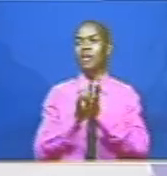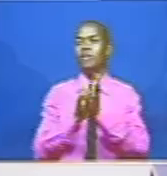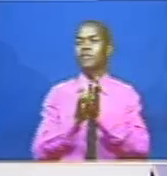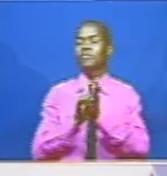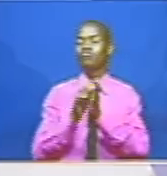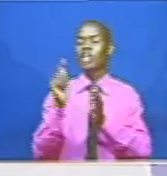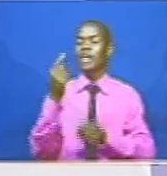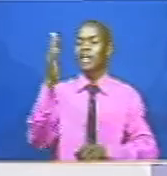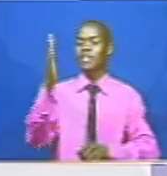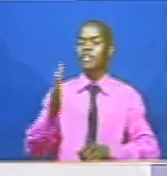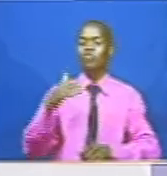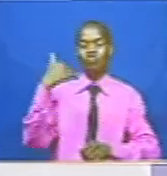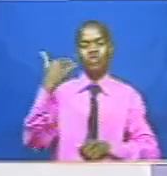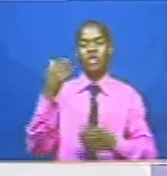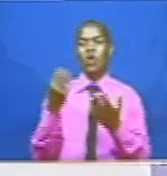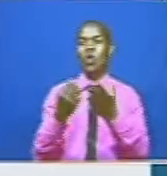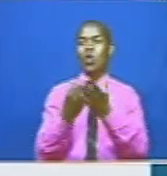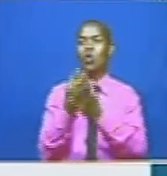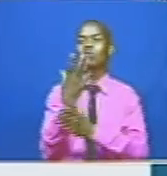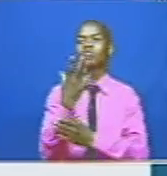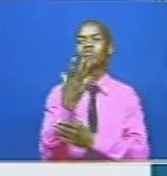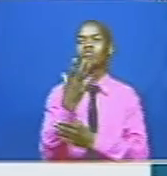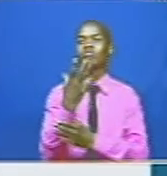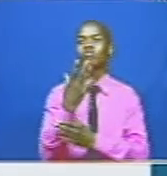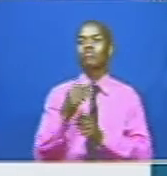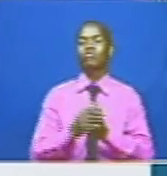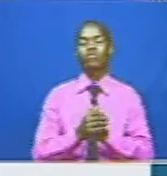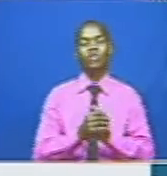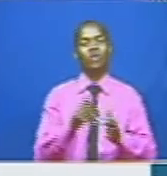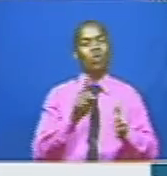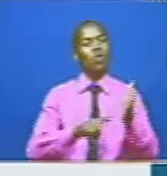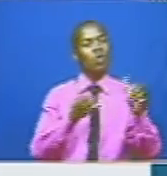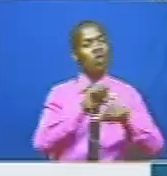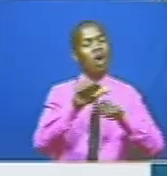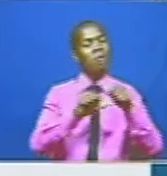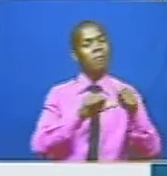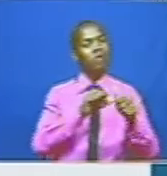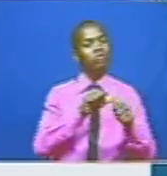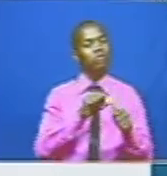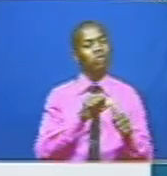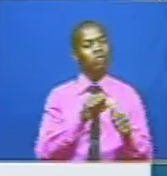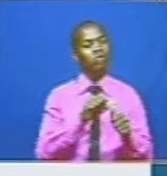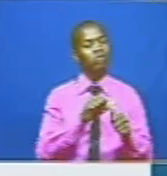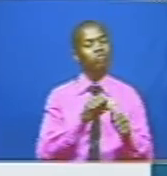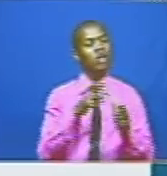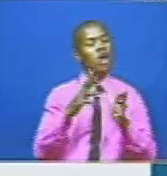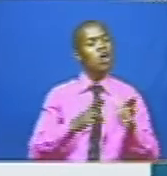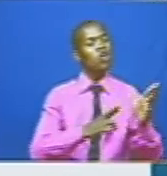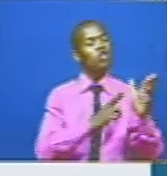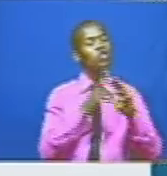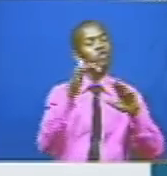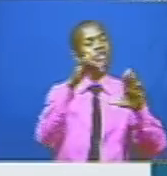really picking up. Kenyans are picking up. Yeah. What about the issue of infrastructure in those